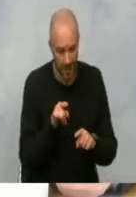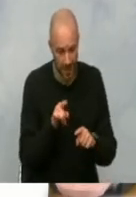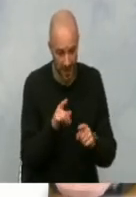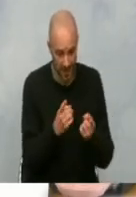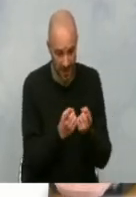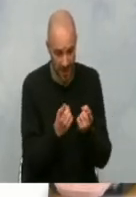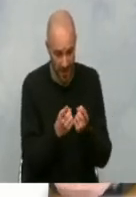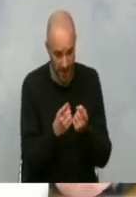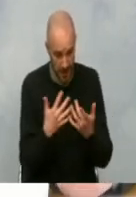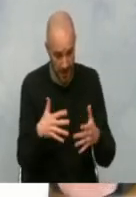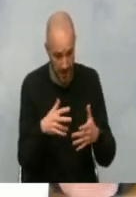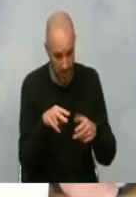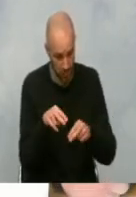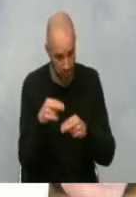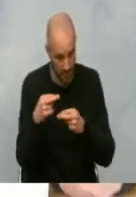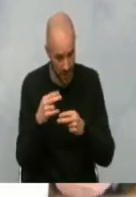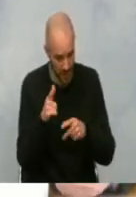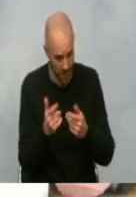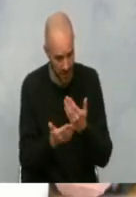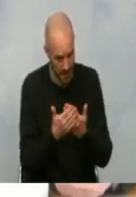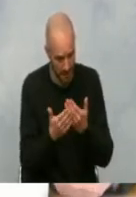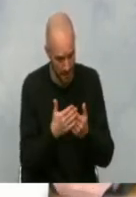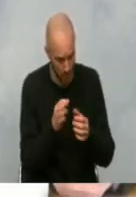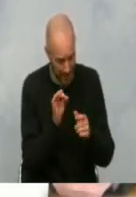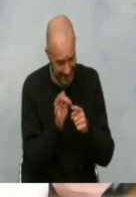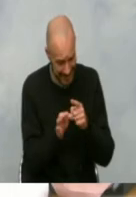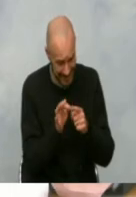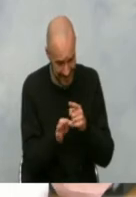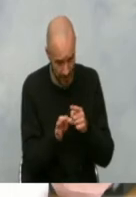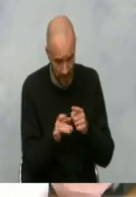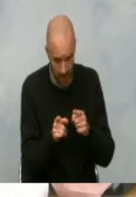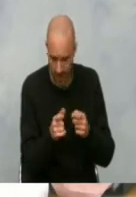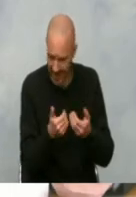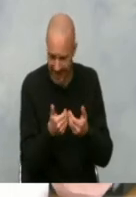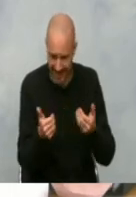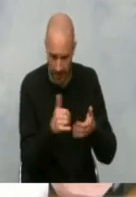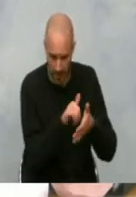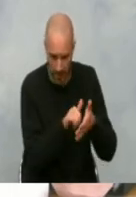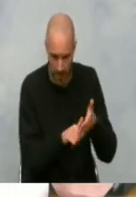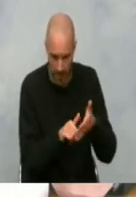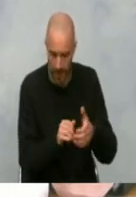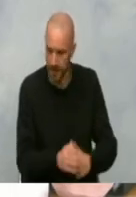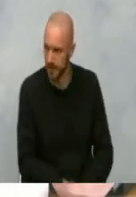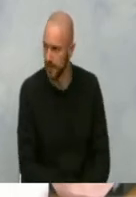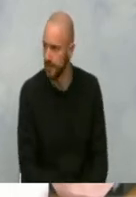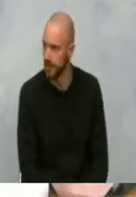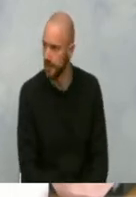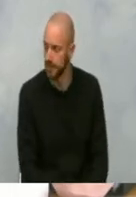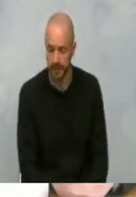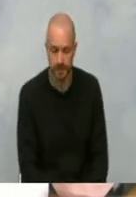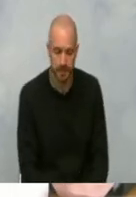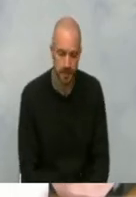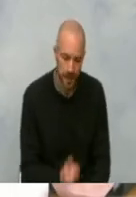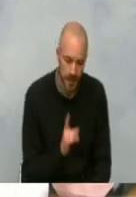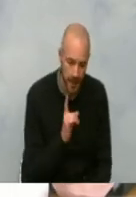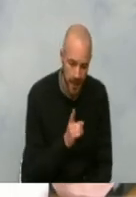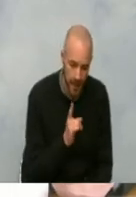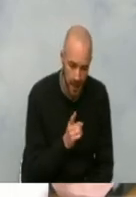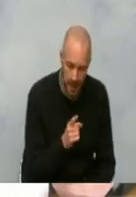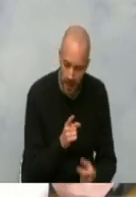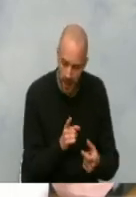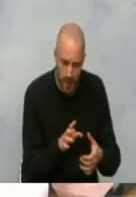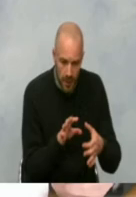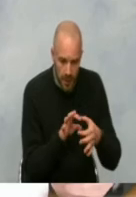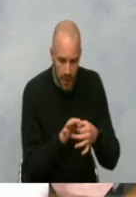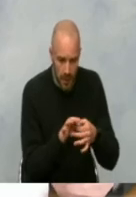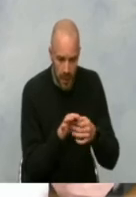I would go into more detail because it's the subject of this separate paper. Now, what this is about is the fact that we could change